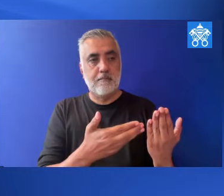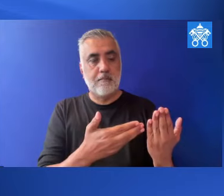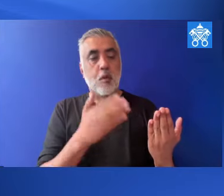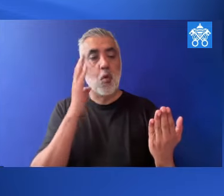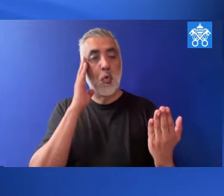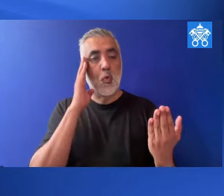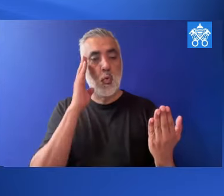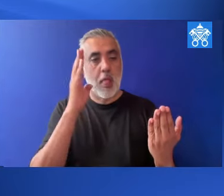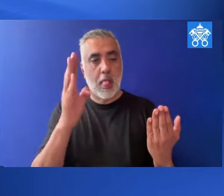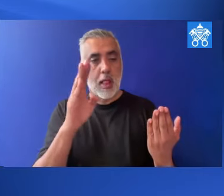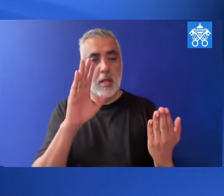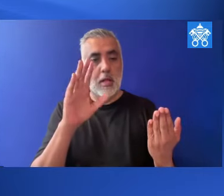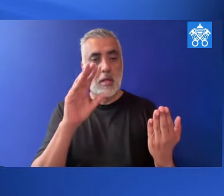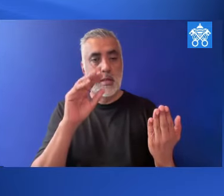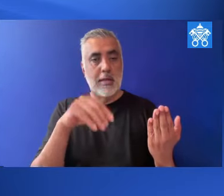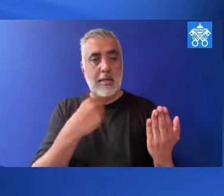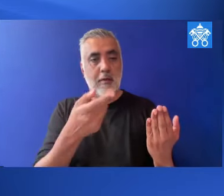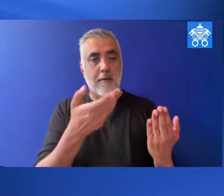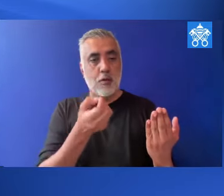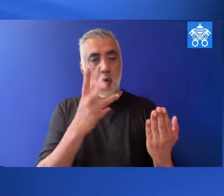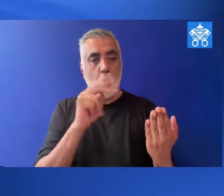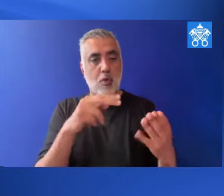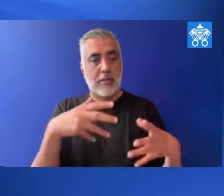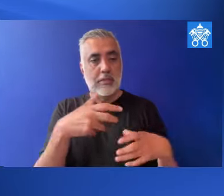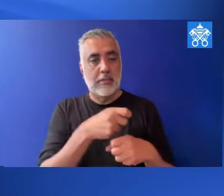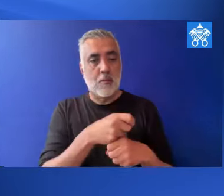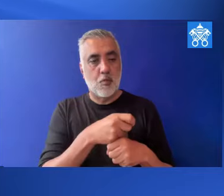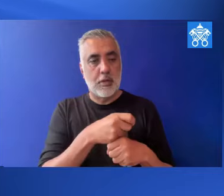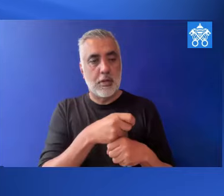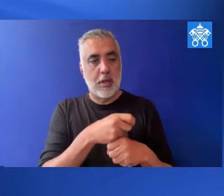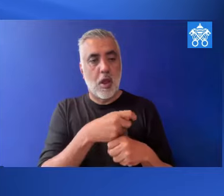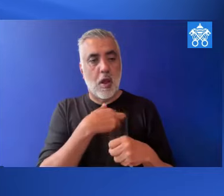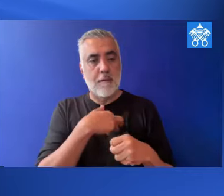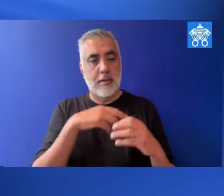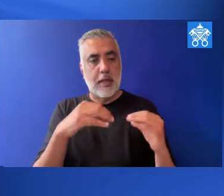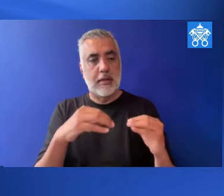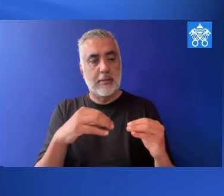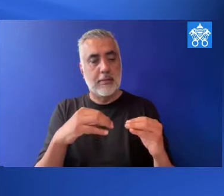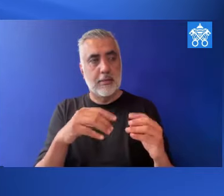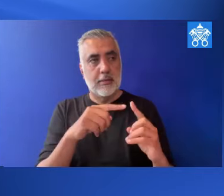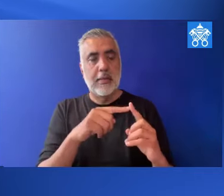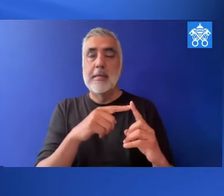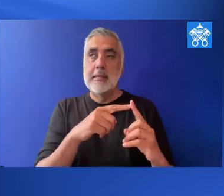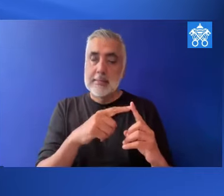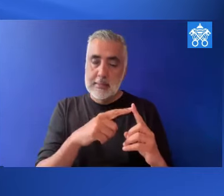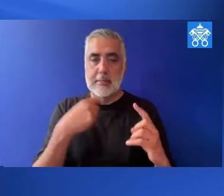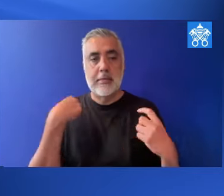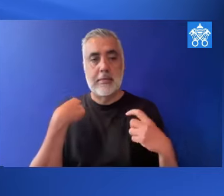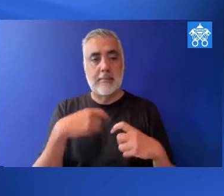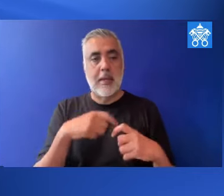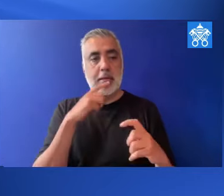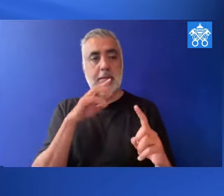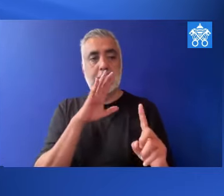will give the summary himself, the summary of the catechesis, since Spanish is